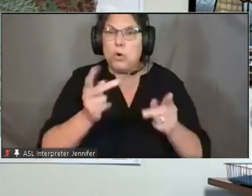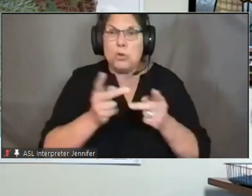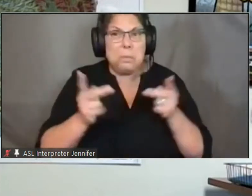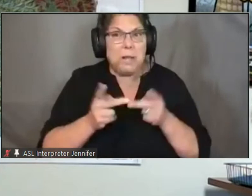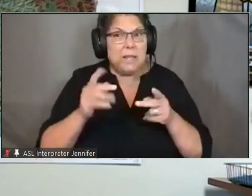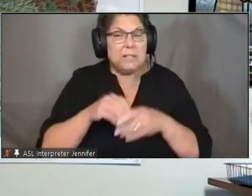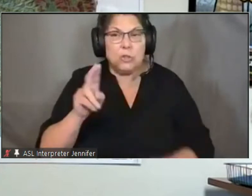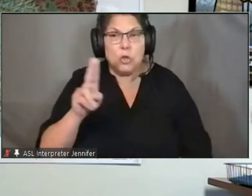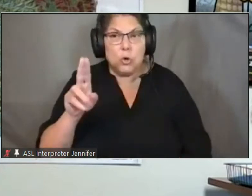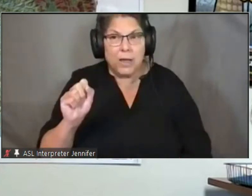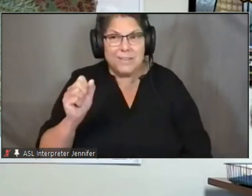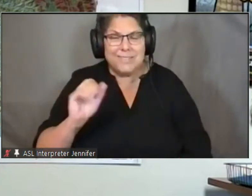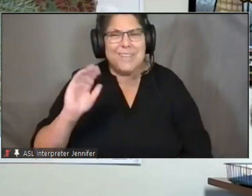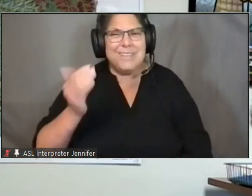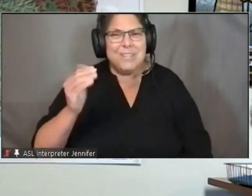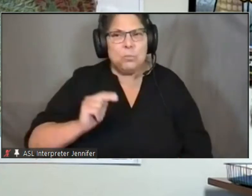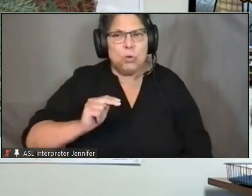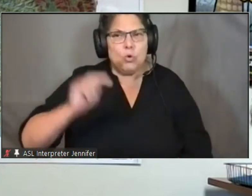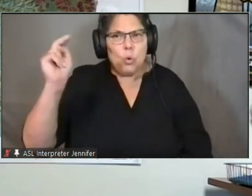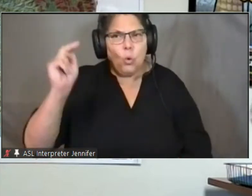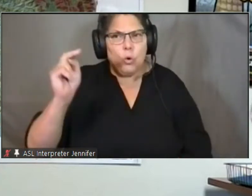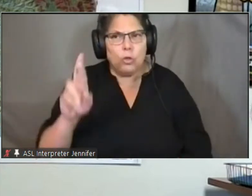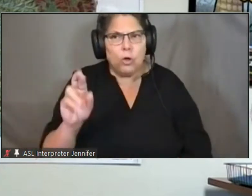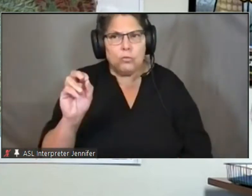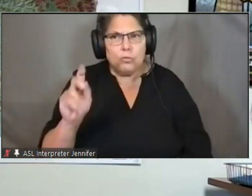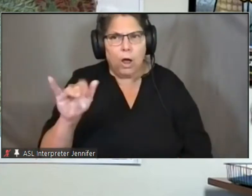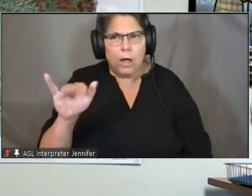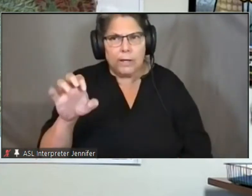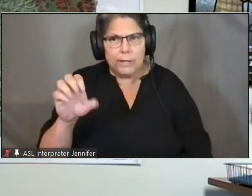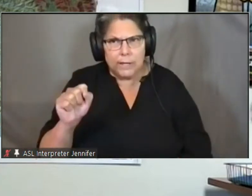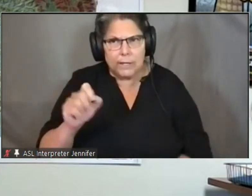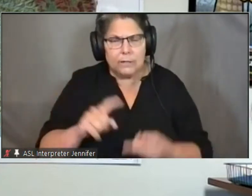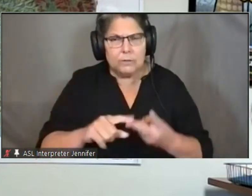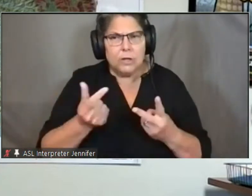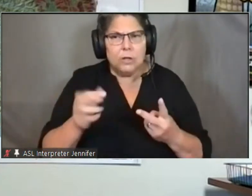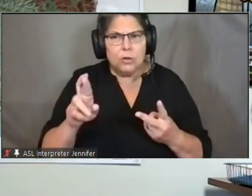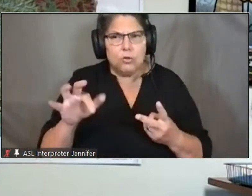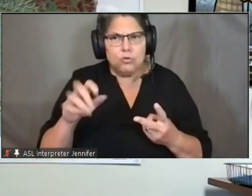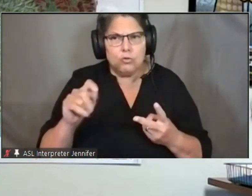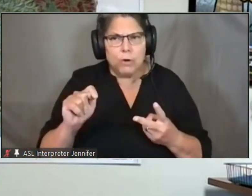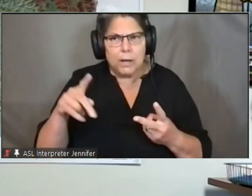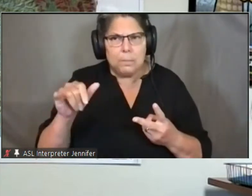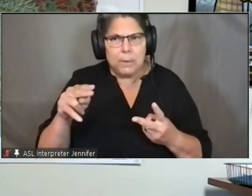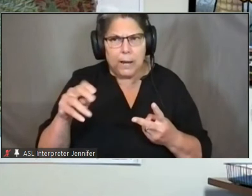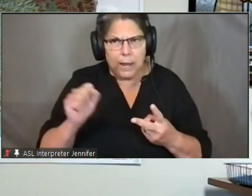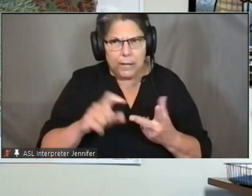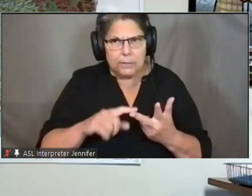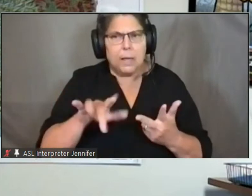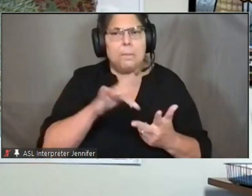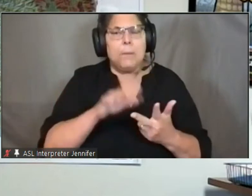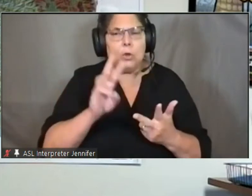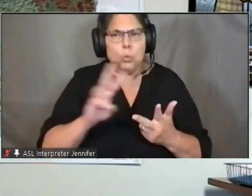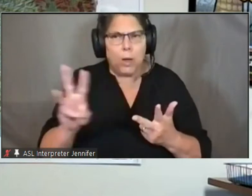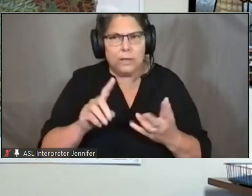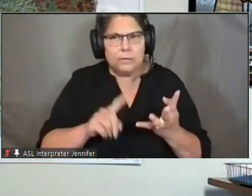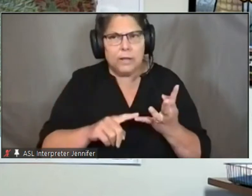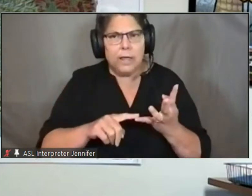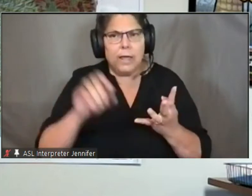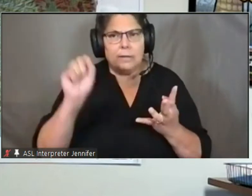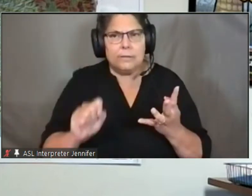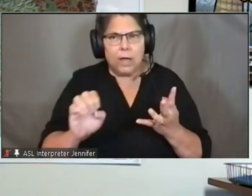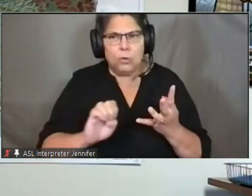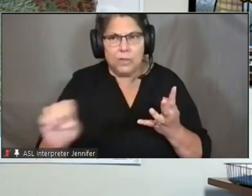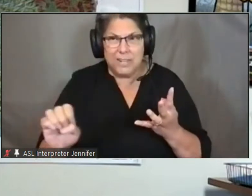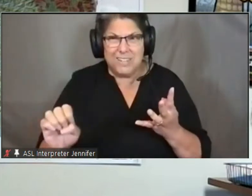in the northern Rocky areas, Great Plains, Midwest, and Southeast, all with the low vaccine